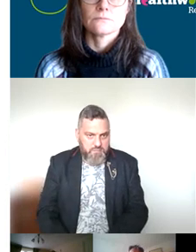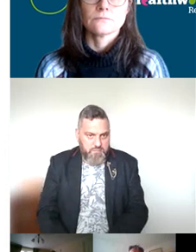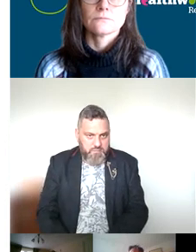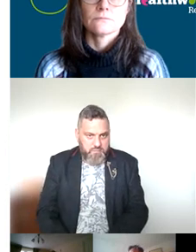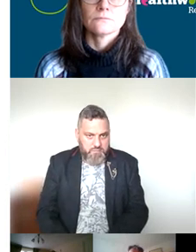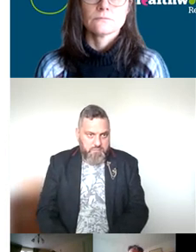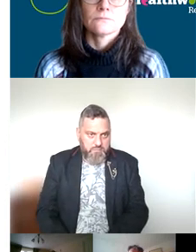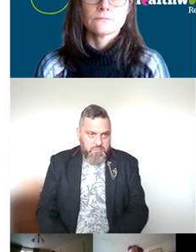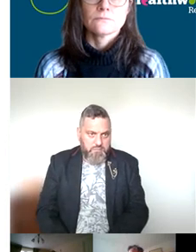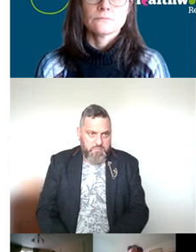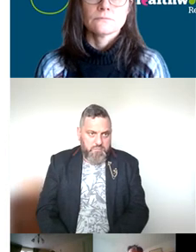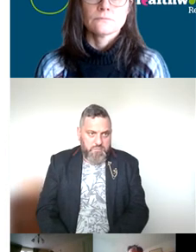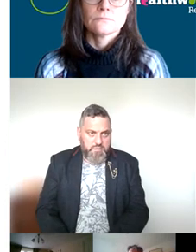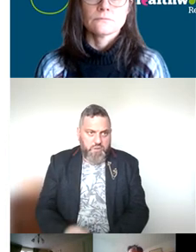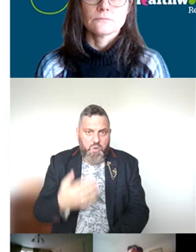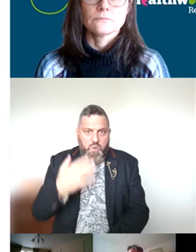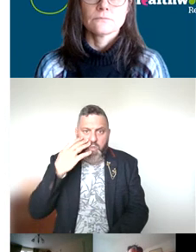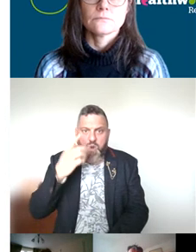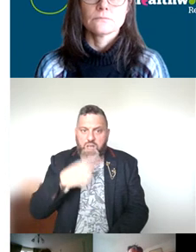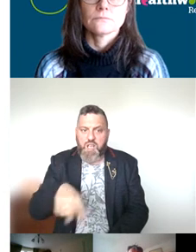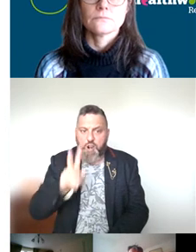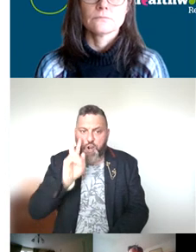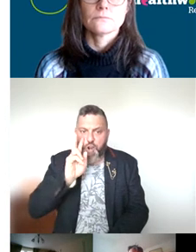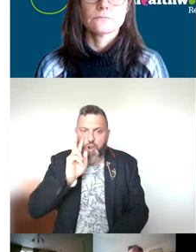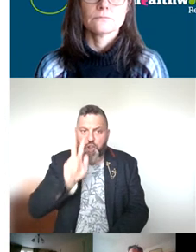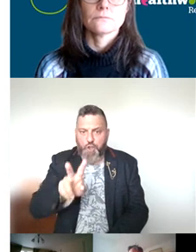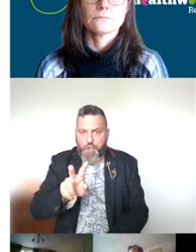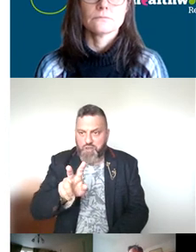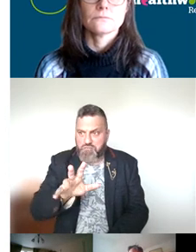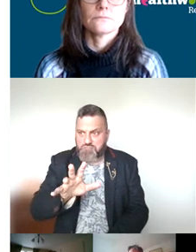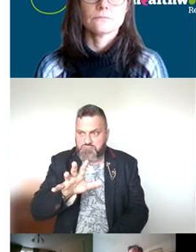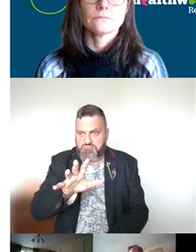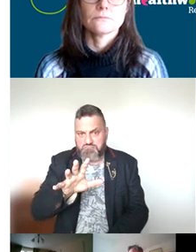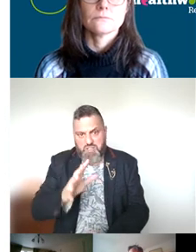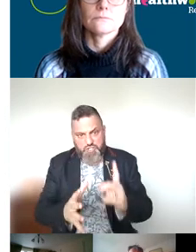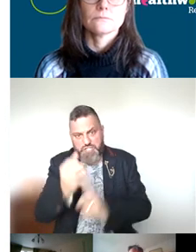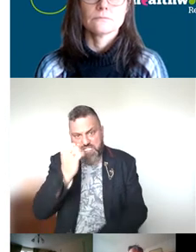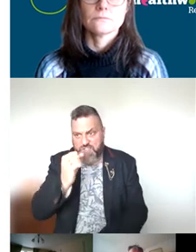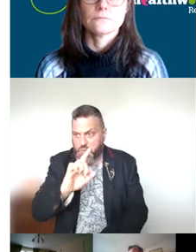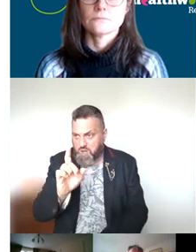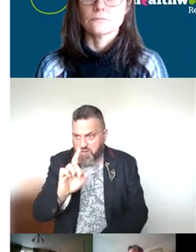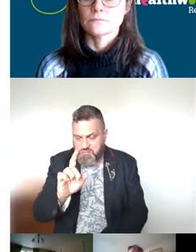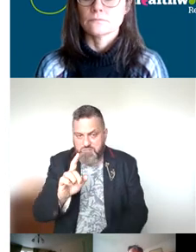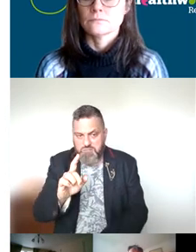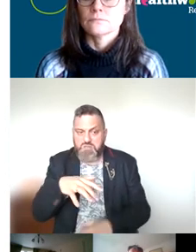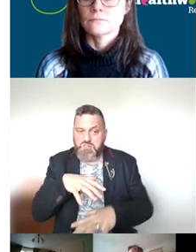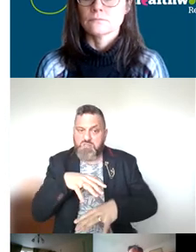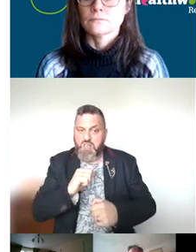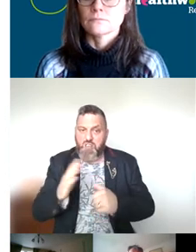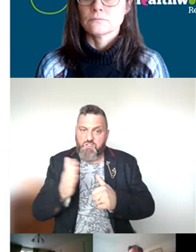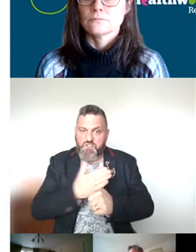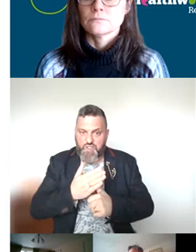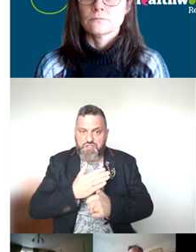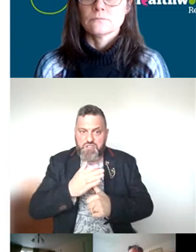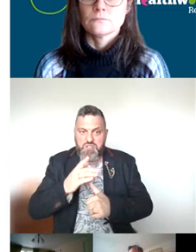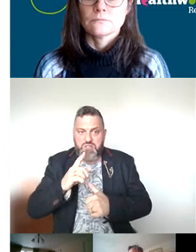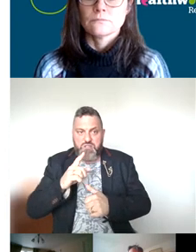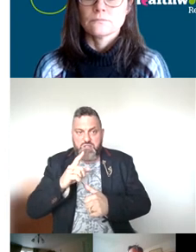So when we looked at what it is that we wanted to try and achieve, we started by trying to understand more about